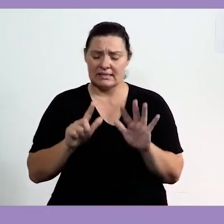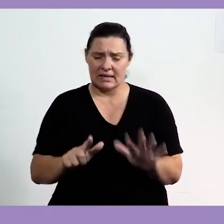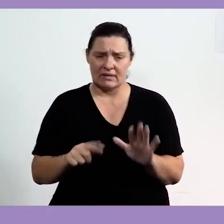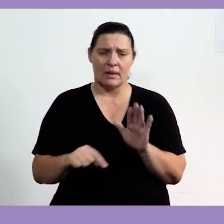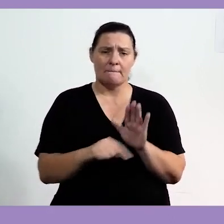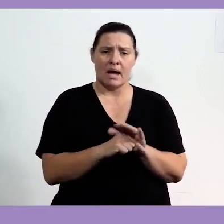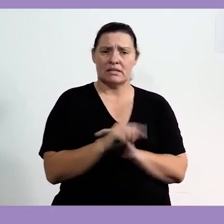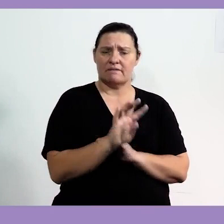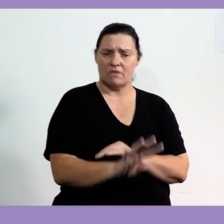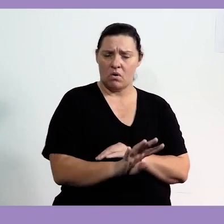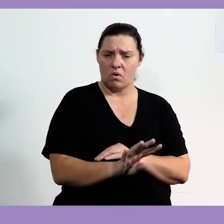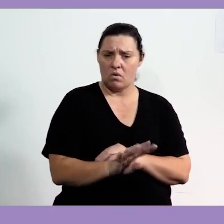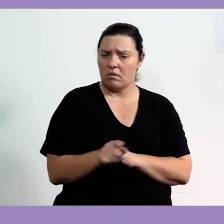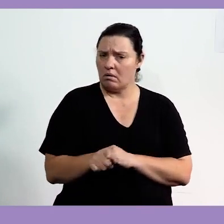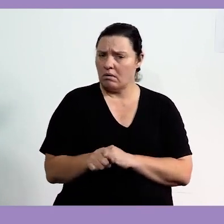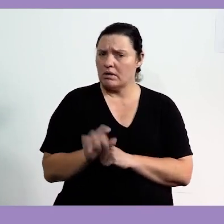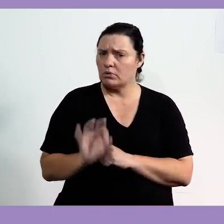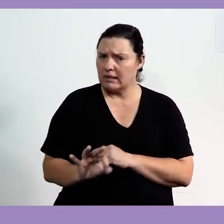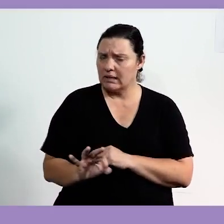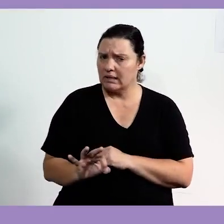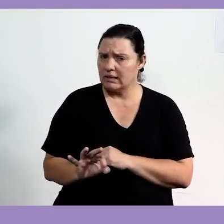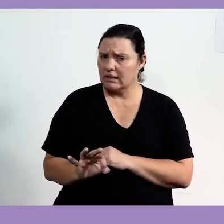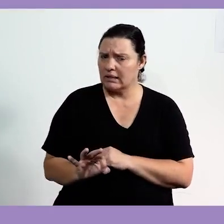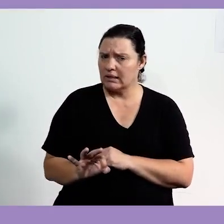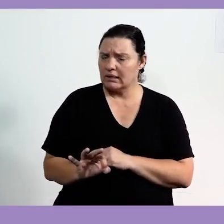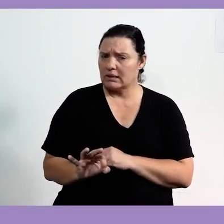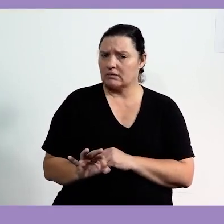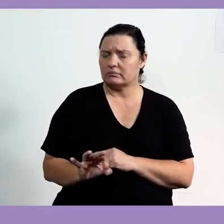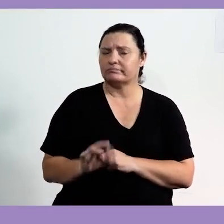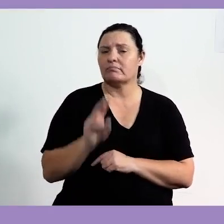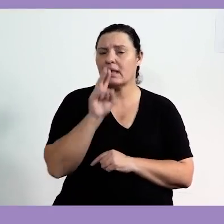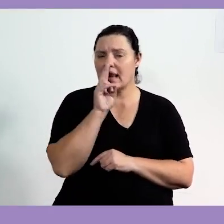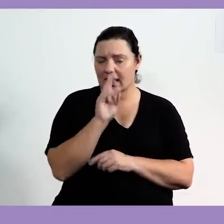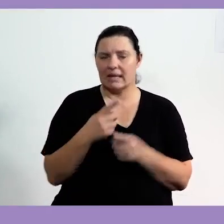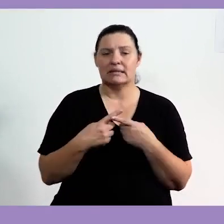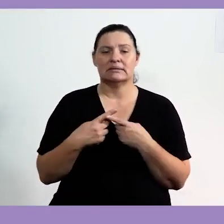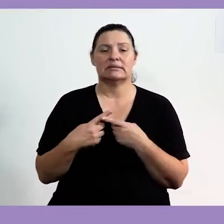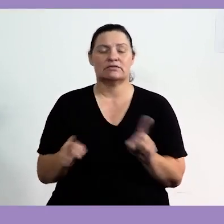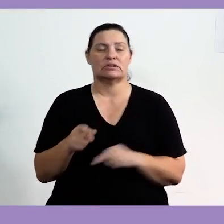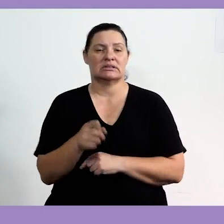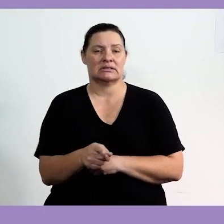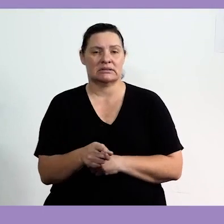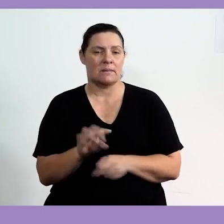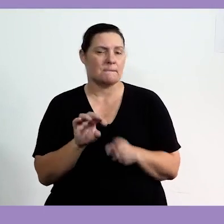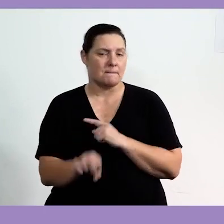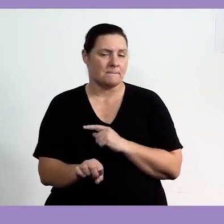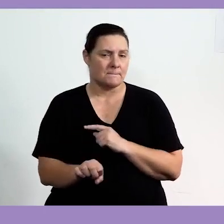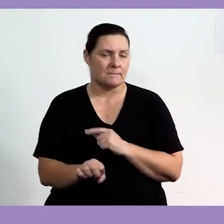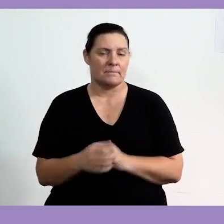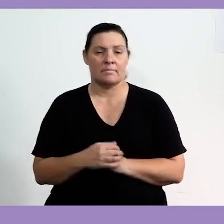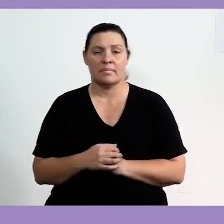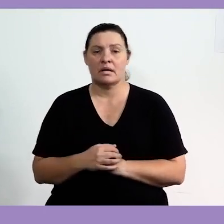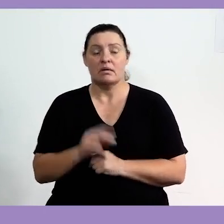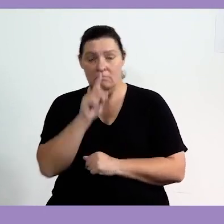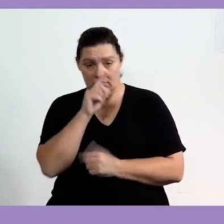we say 7 minus 4, which is 3. Look at the differences that we found